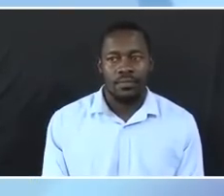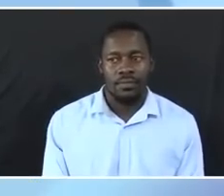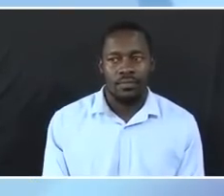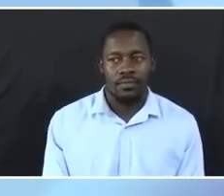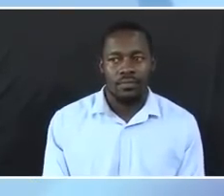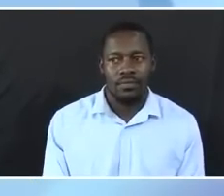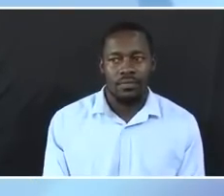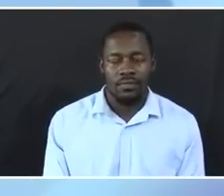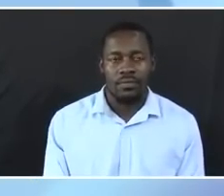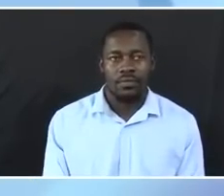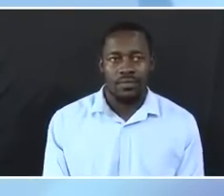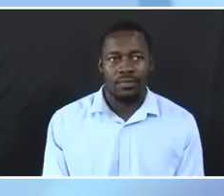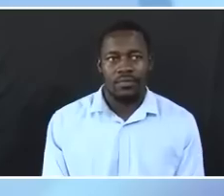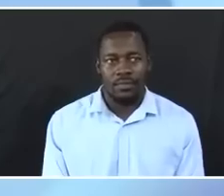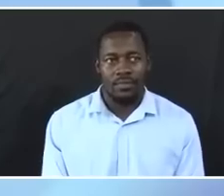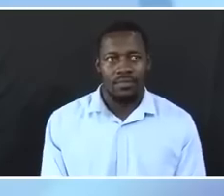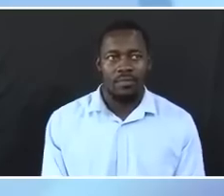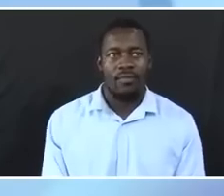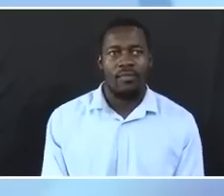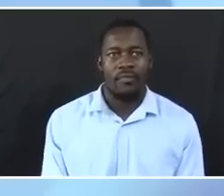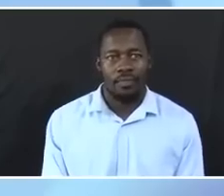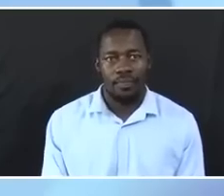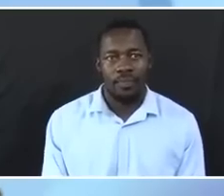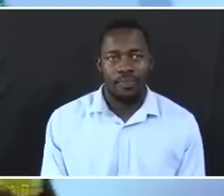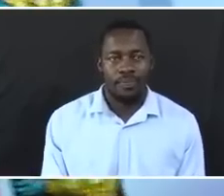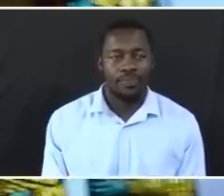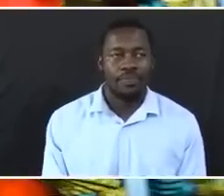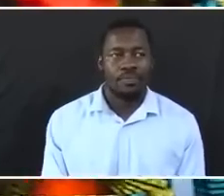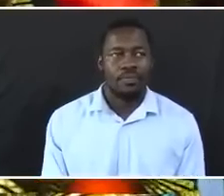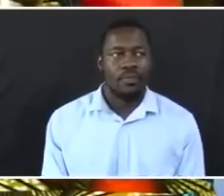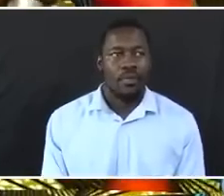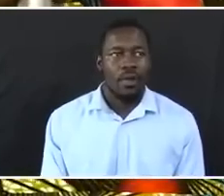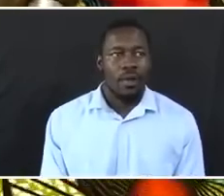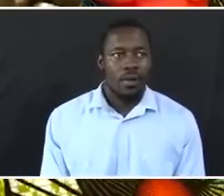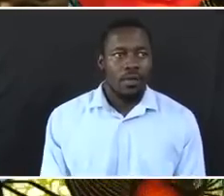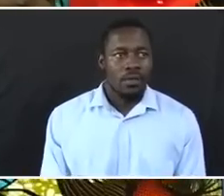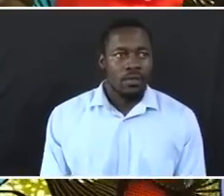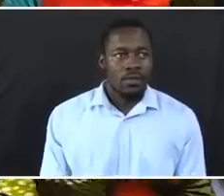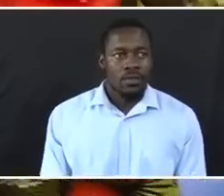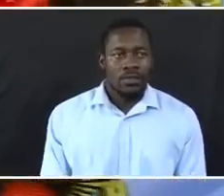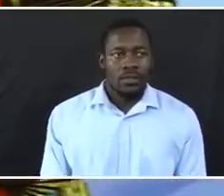That is what they call peace.